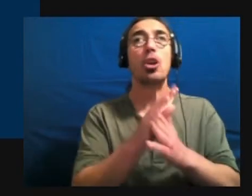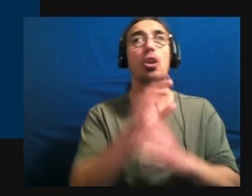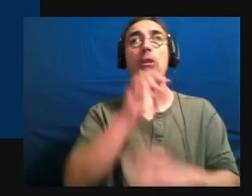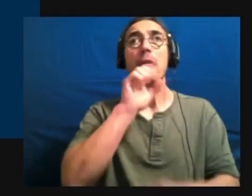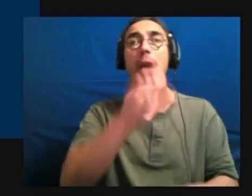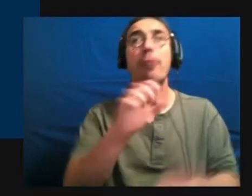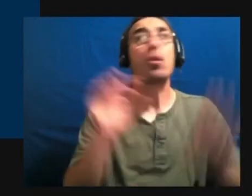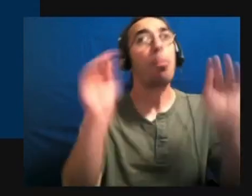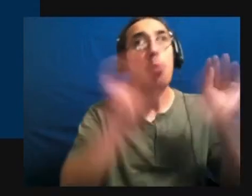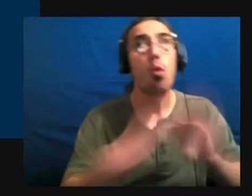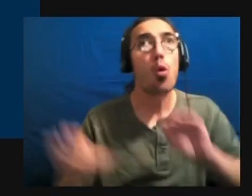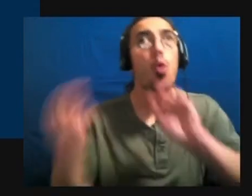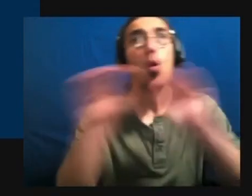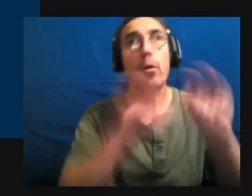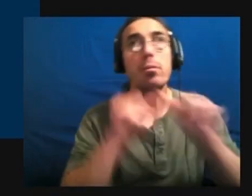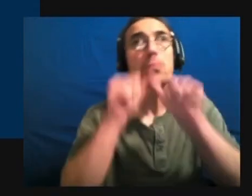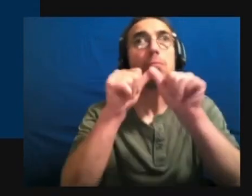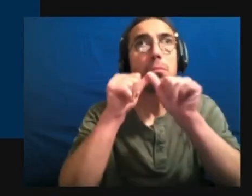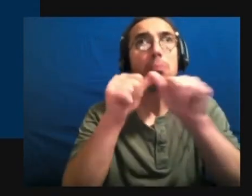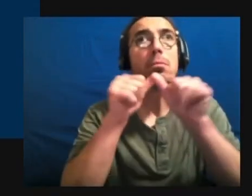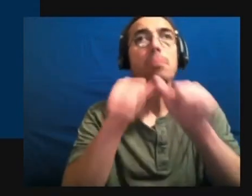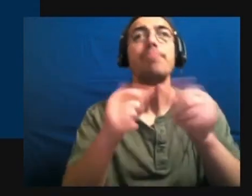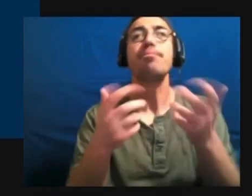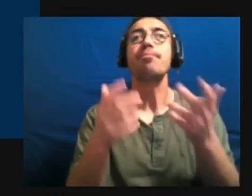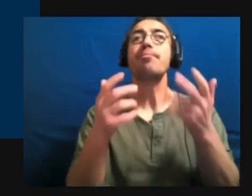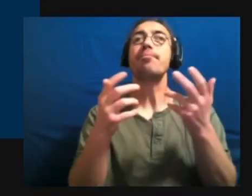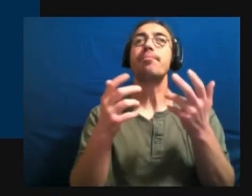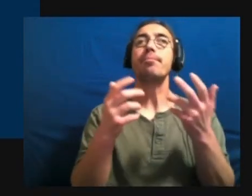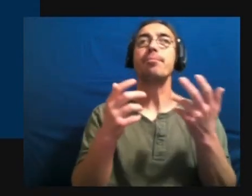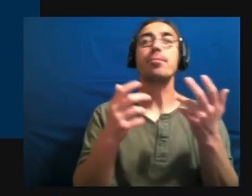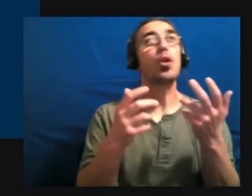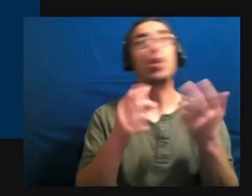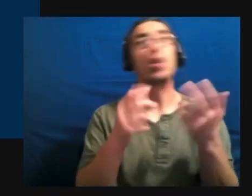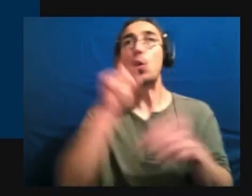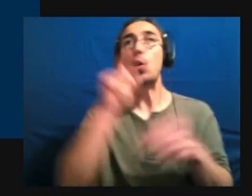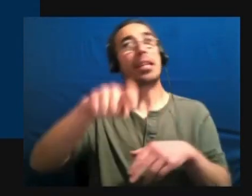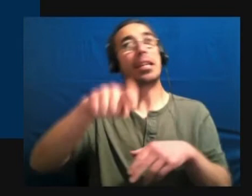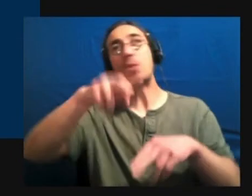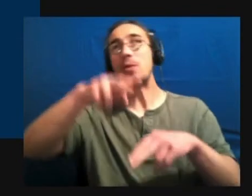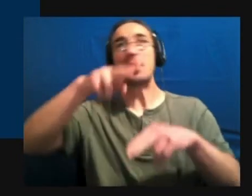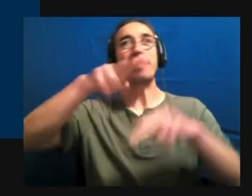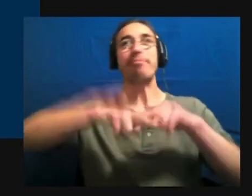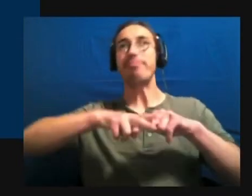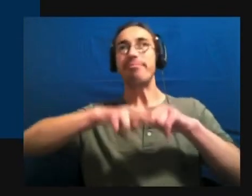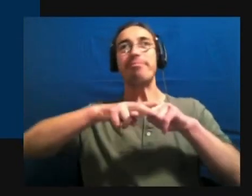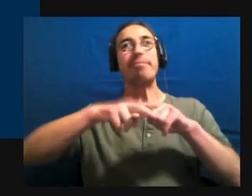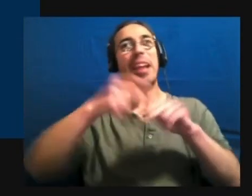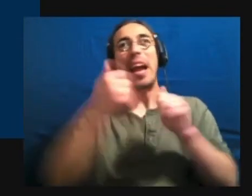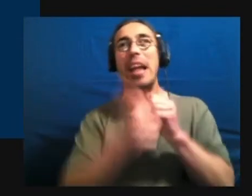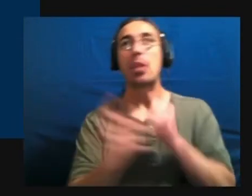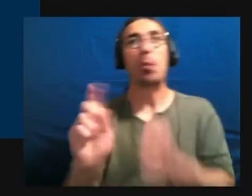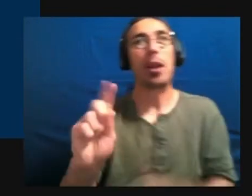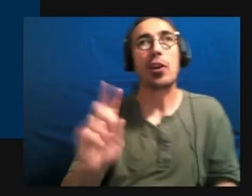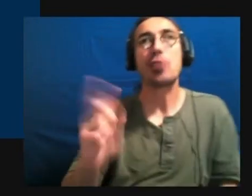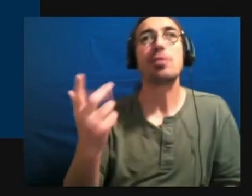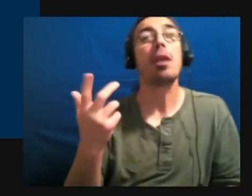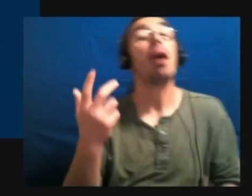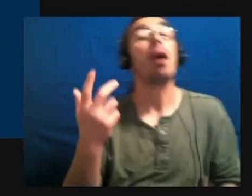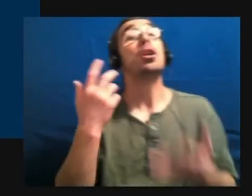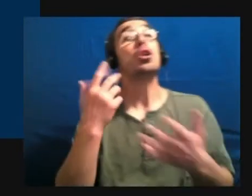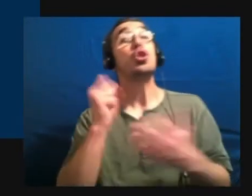never stops. So there's no need for a seat anywhere. And